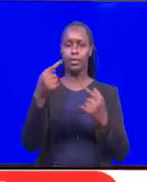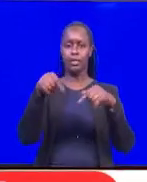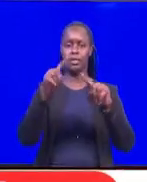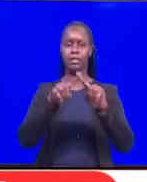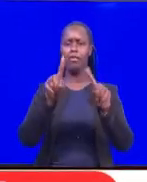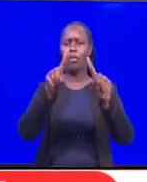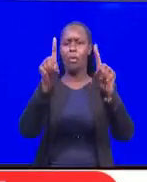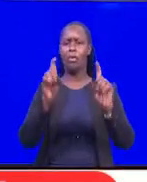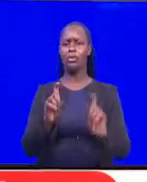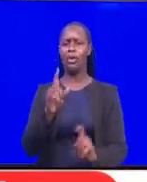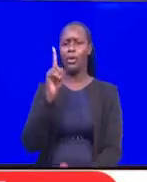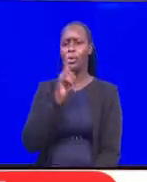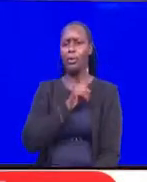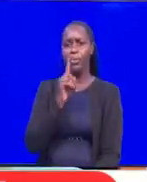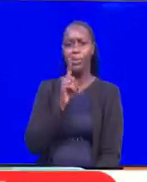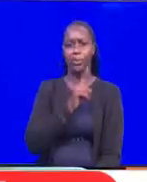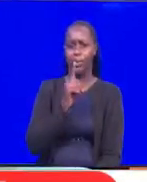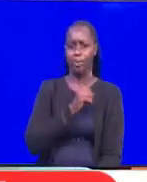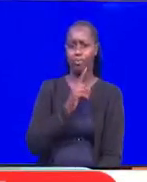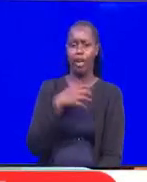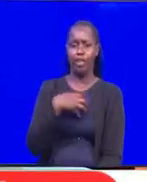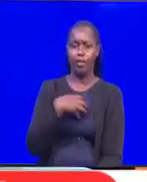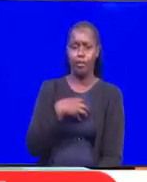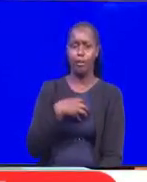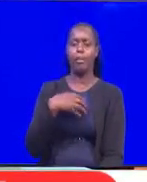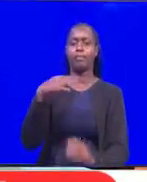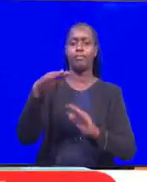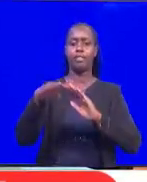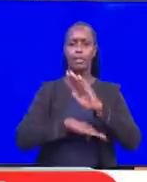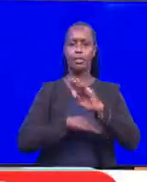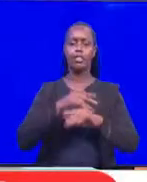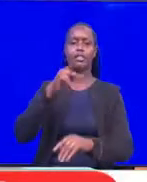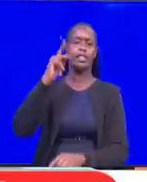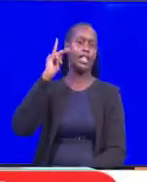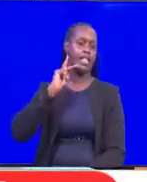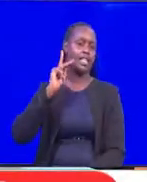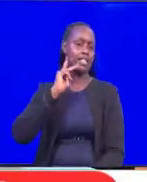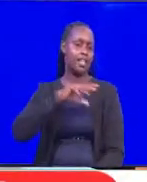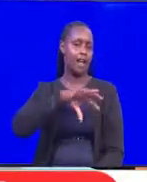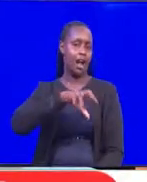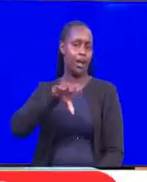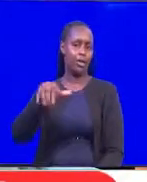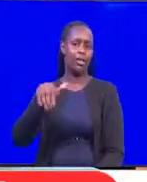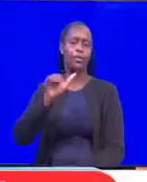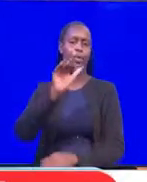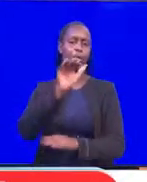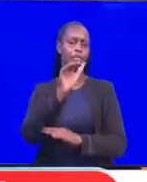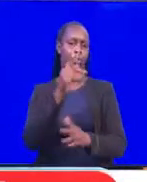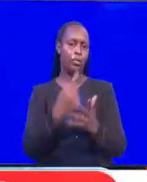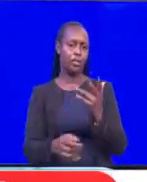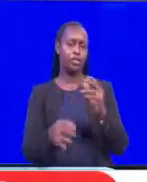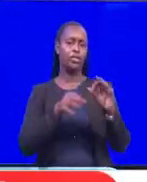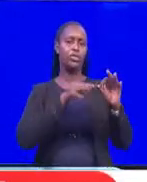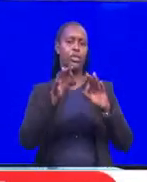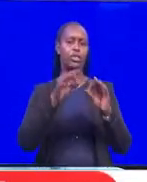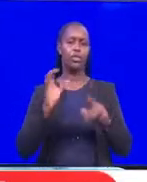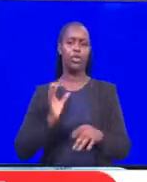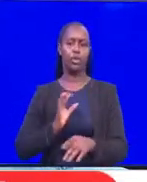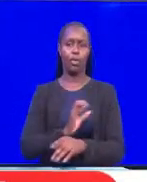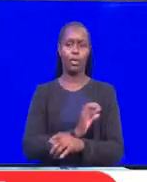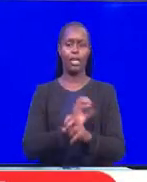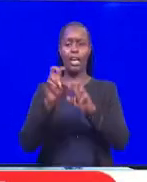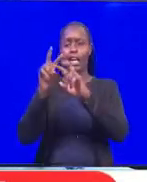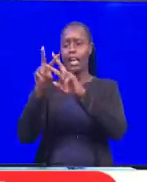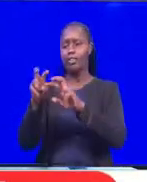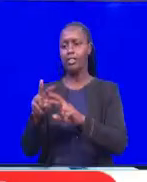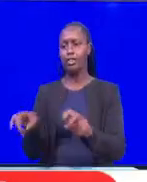today, the former number two in Kisii County being tasked to explain to the committee members the investigations